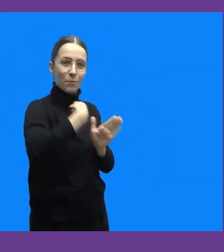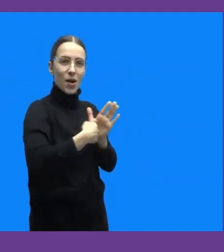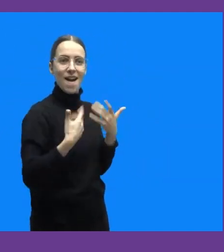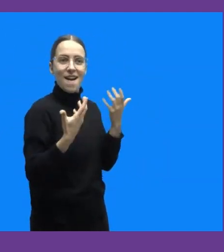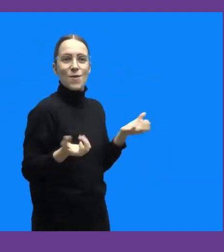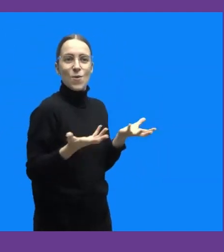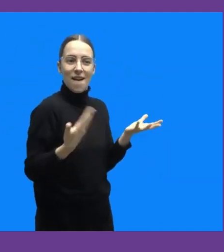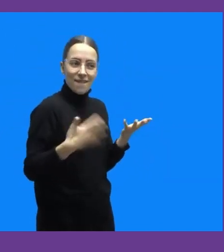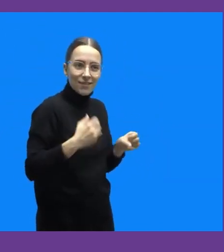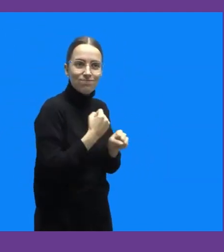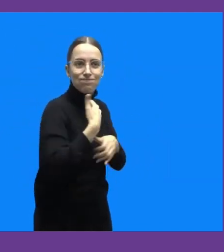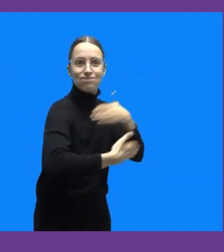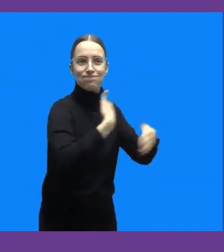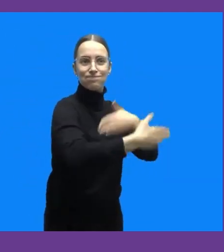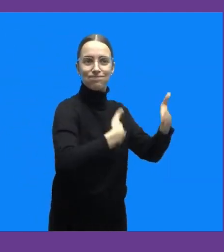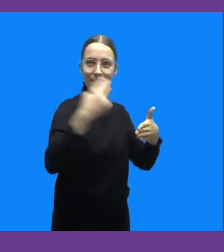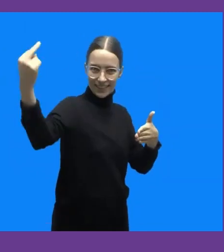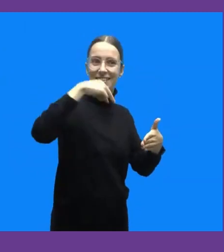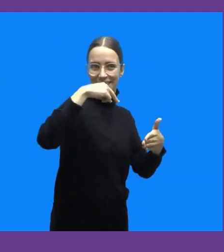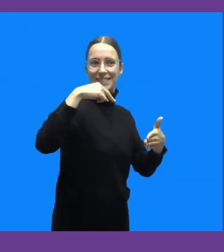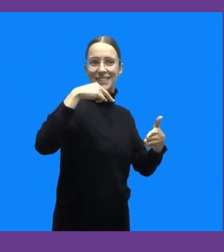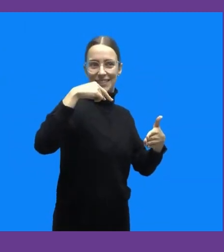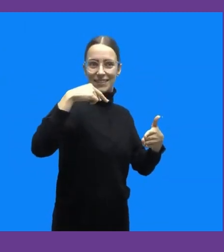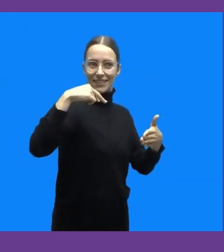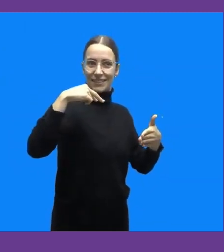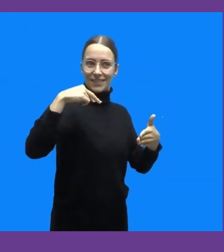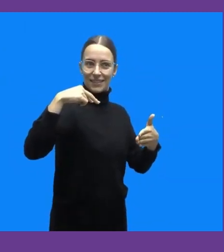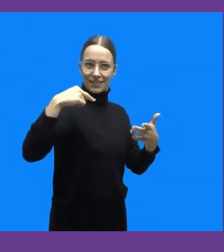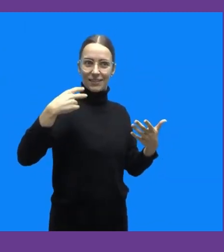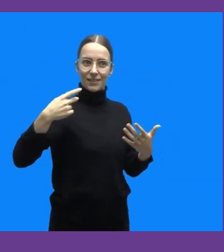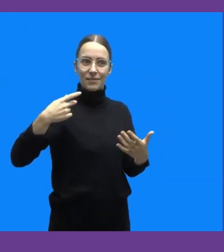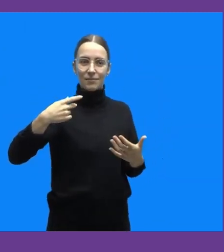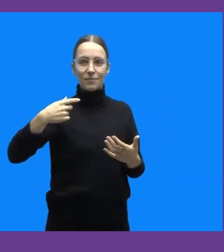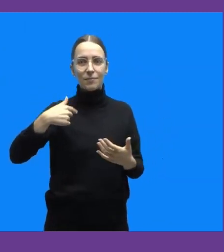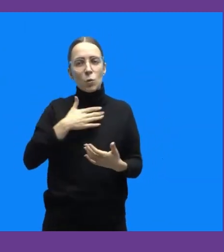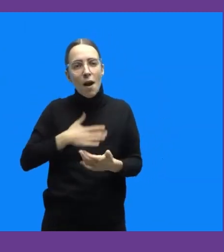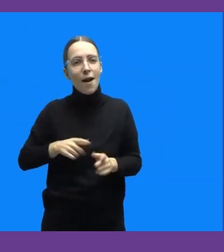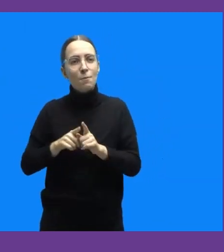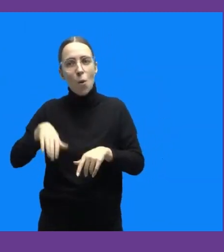put experiences, products, people.